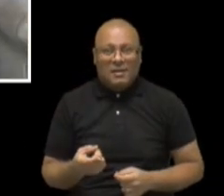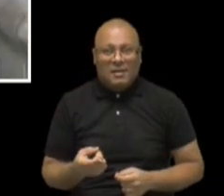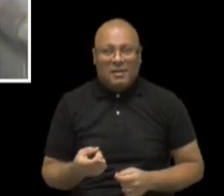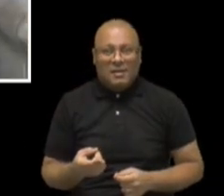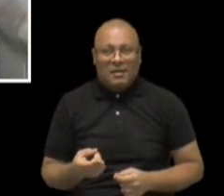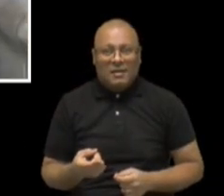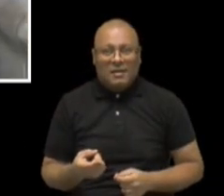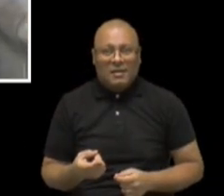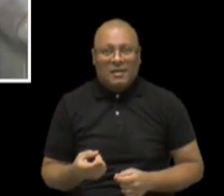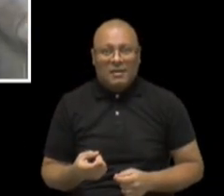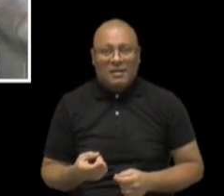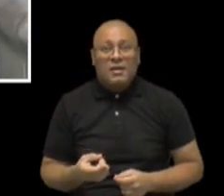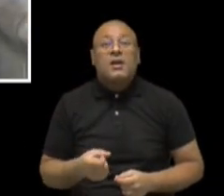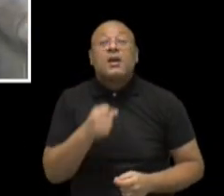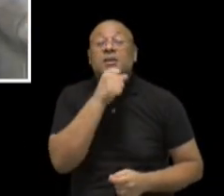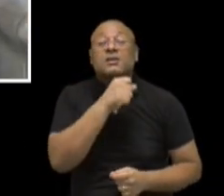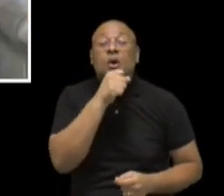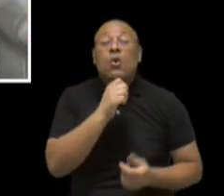are all